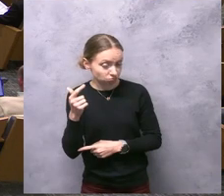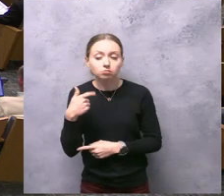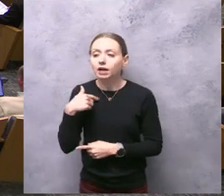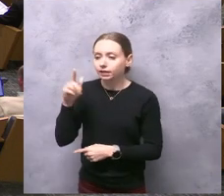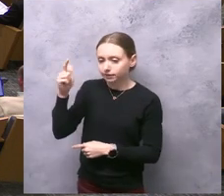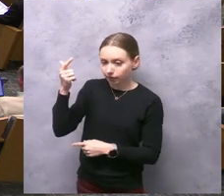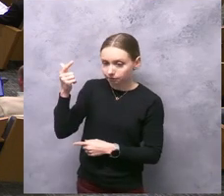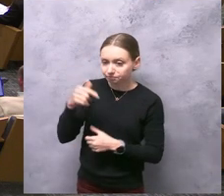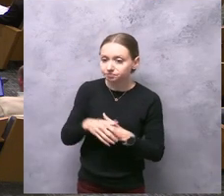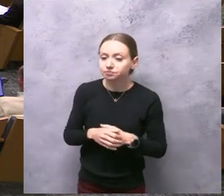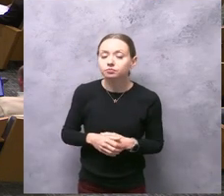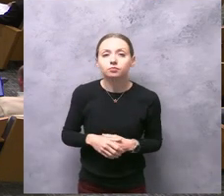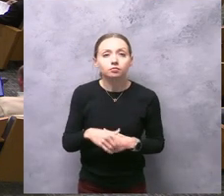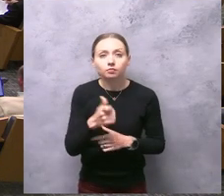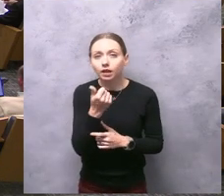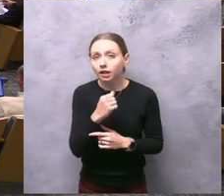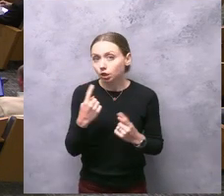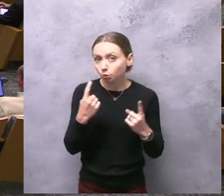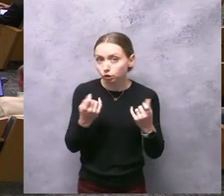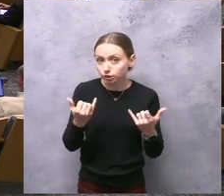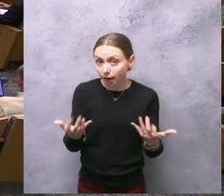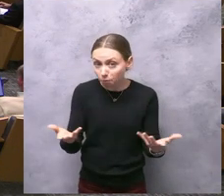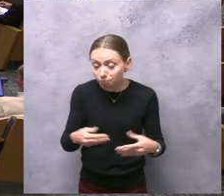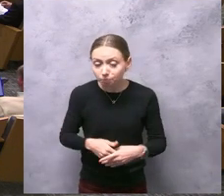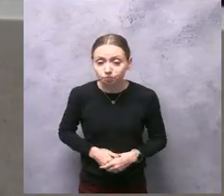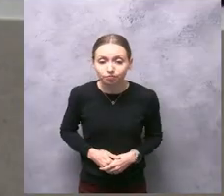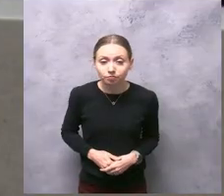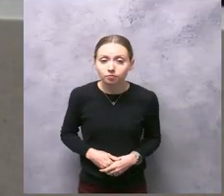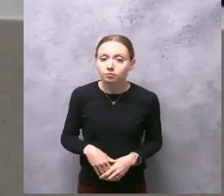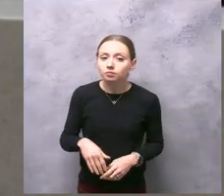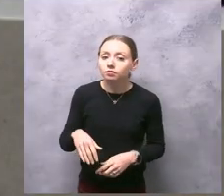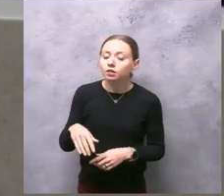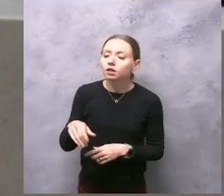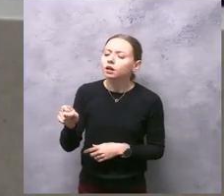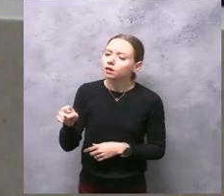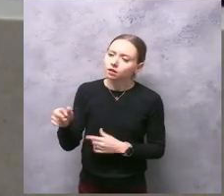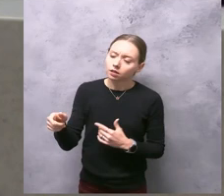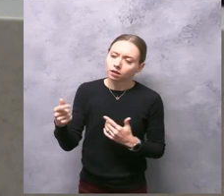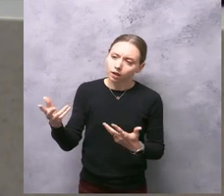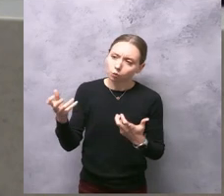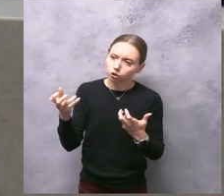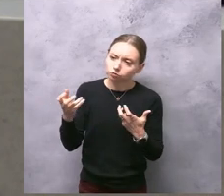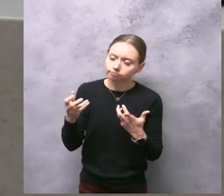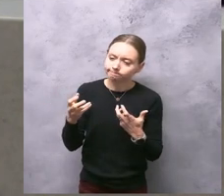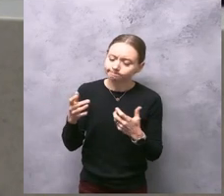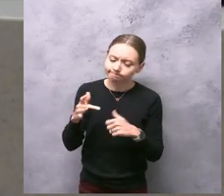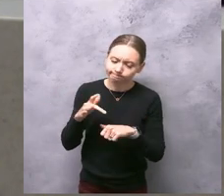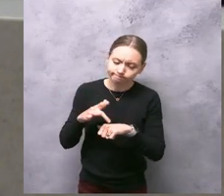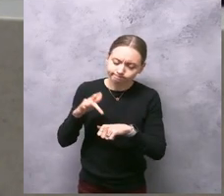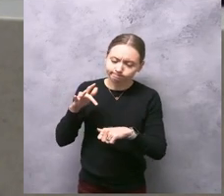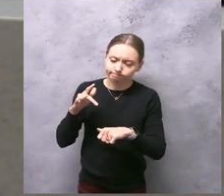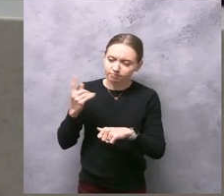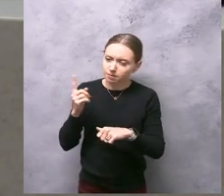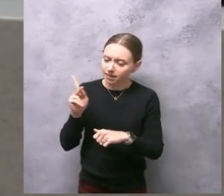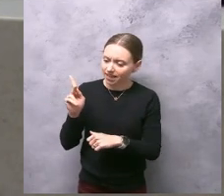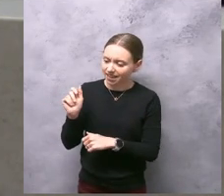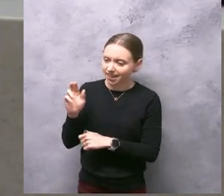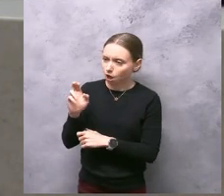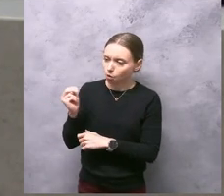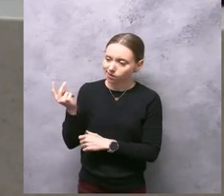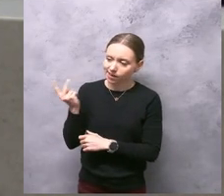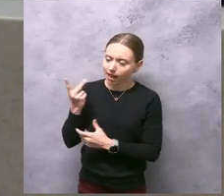Second. Are there any questions now at this time? I want to just touch base on something that Karen and I